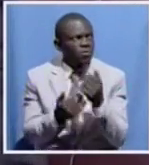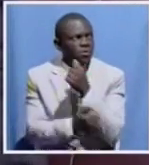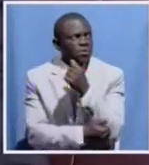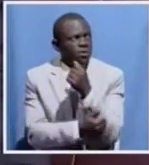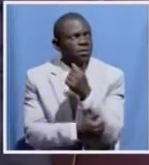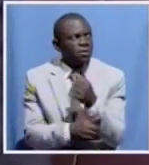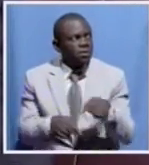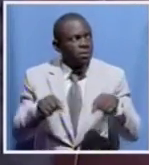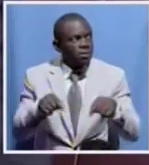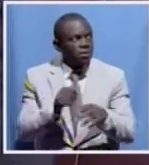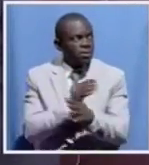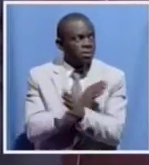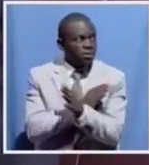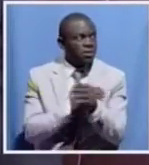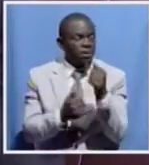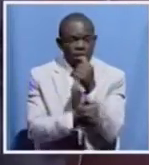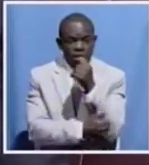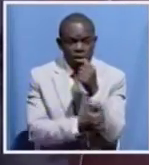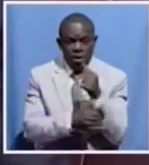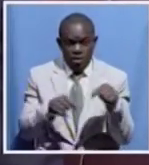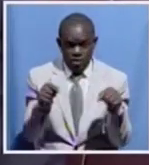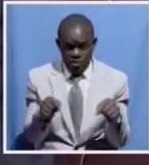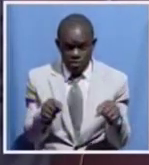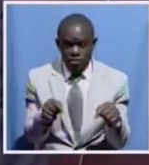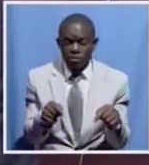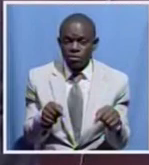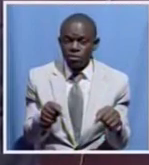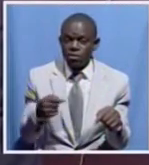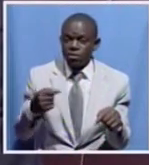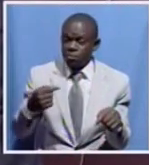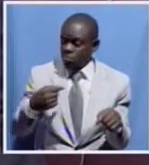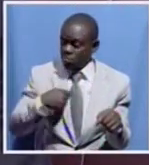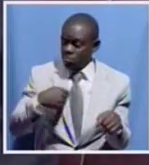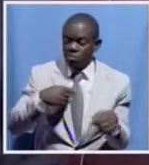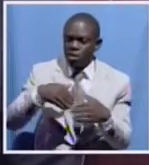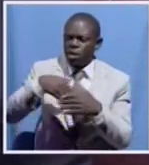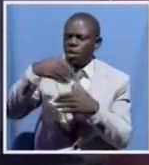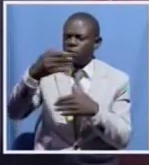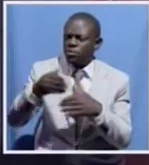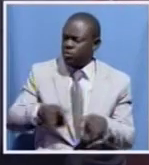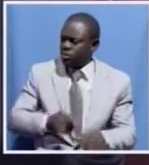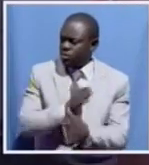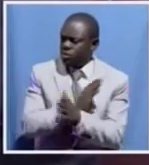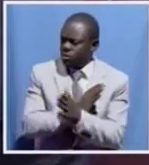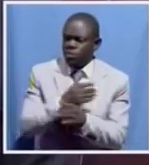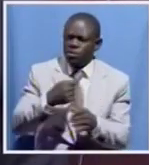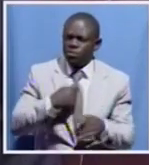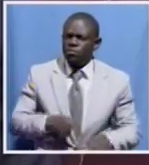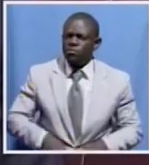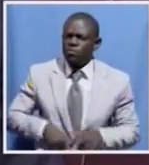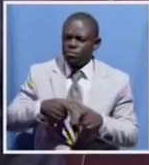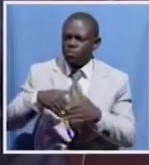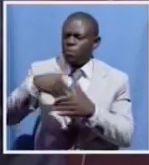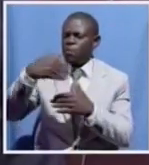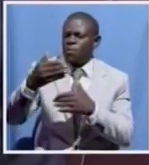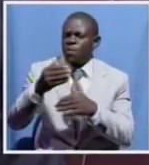where when you are abroad, you are proud to represent, because people will tell you that have